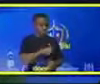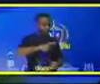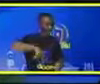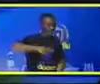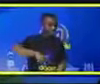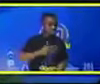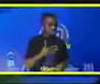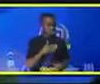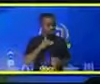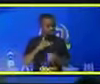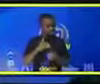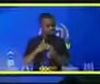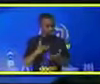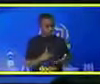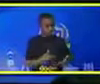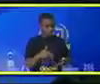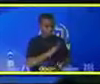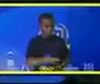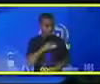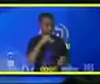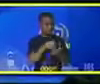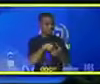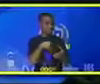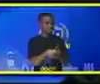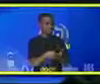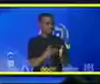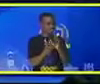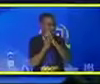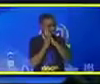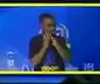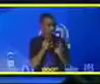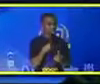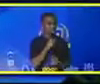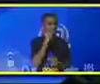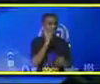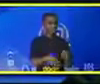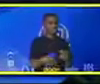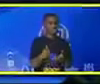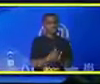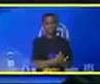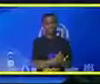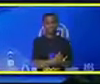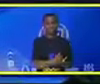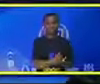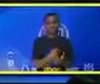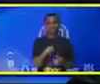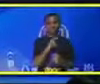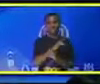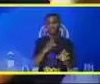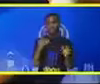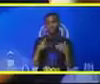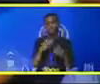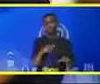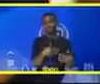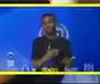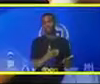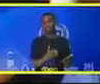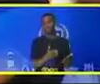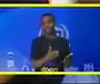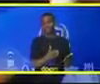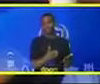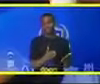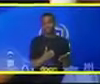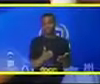in bed. Luke chapter 11, number 6. It says, I have nothing to give him. Verse 7. The friend now